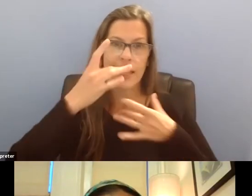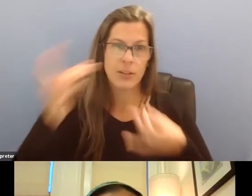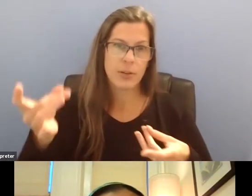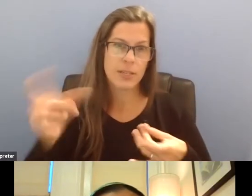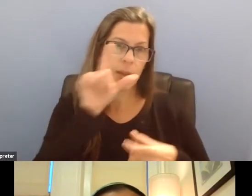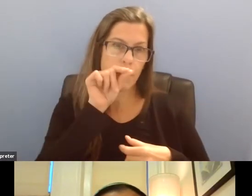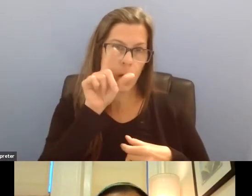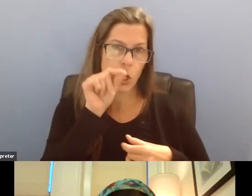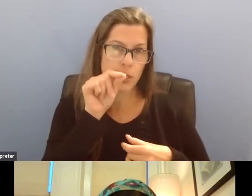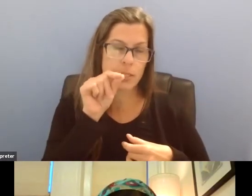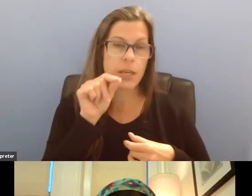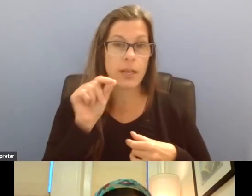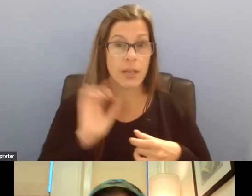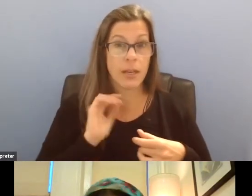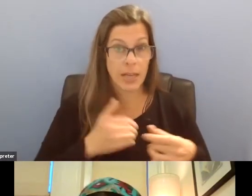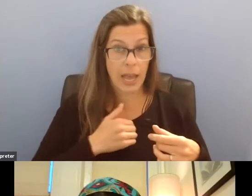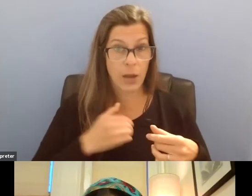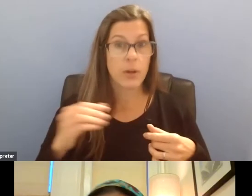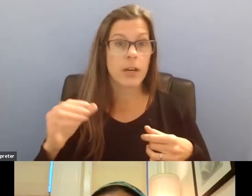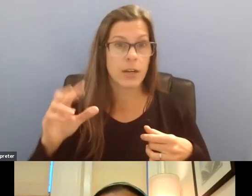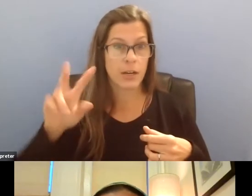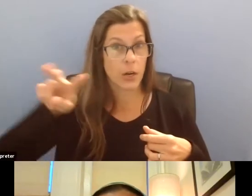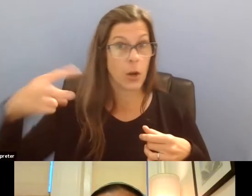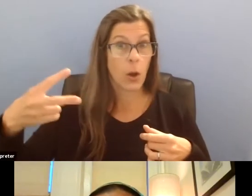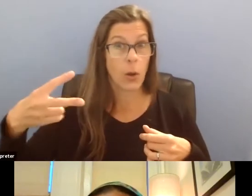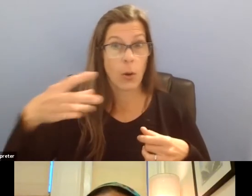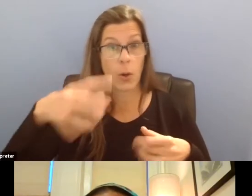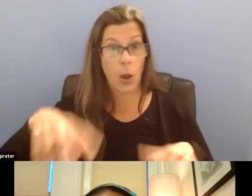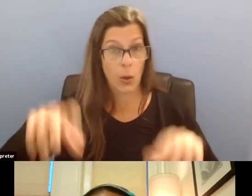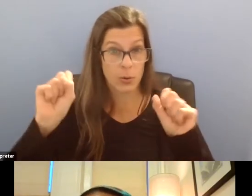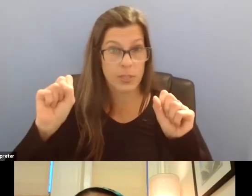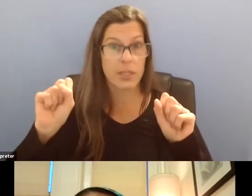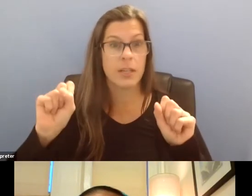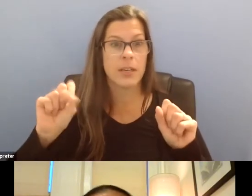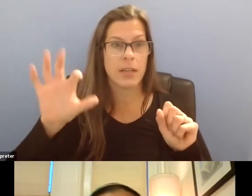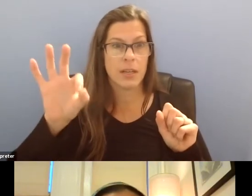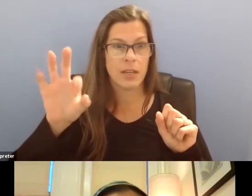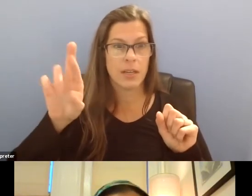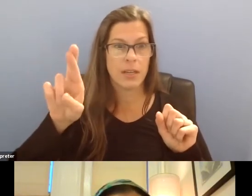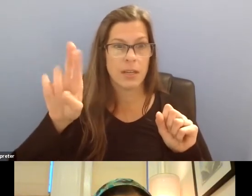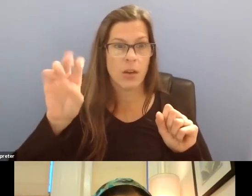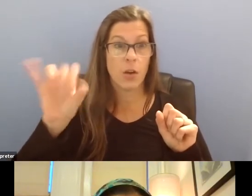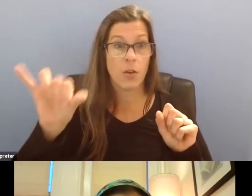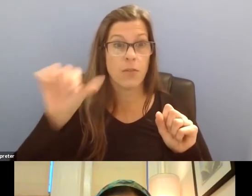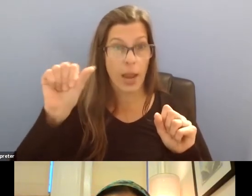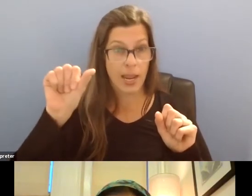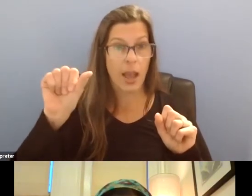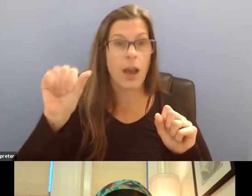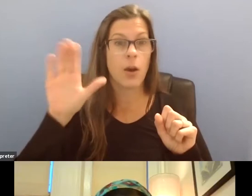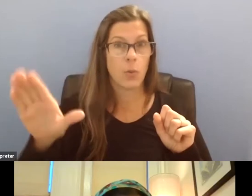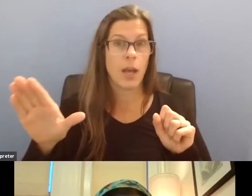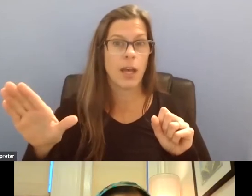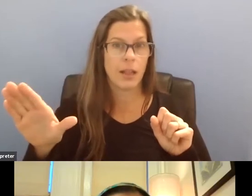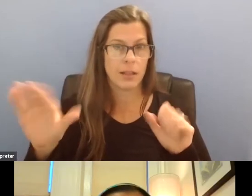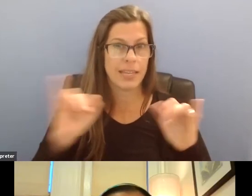who are blind. Our co-host, Freya McGregor, is the birdability coordinator, and she'll be serving as the interviewer for all